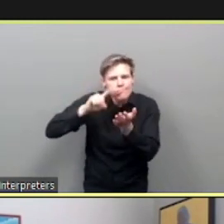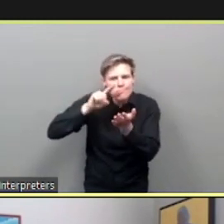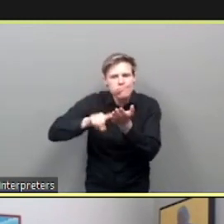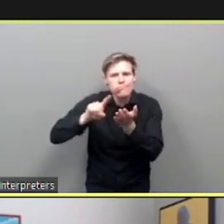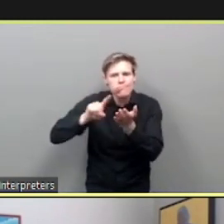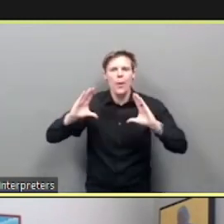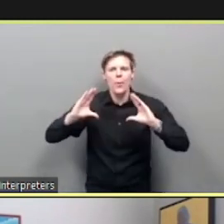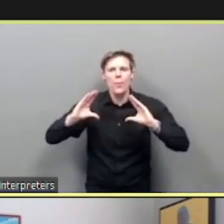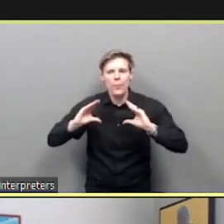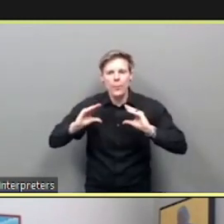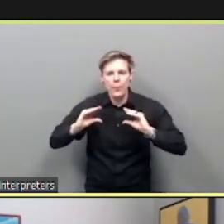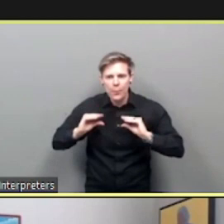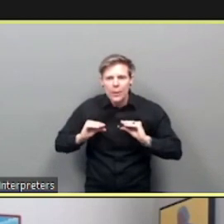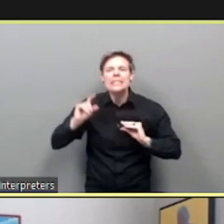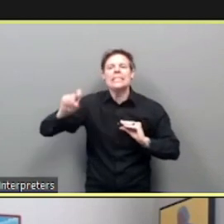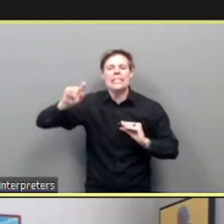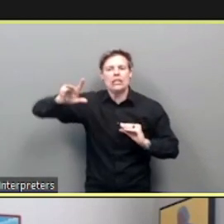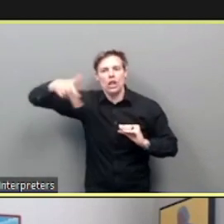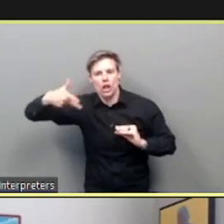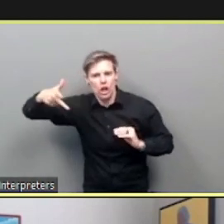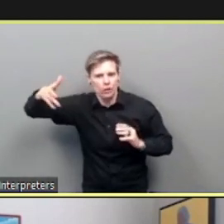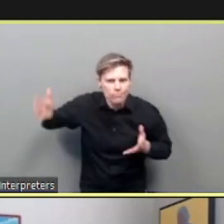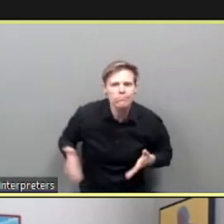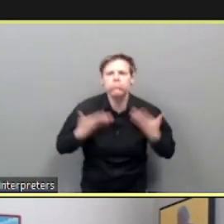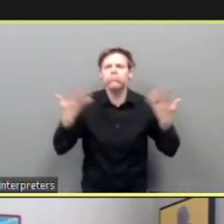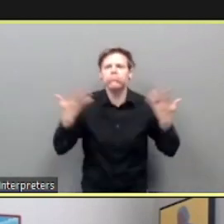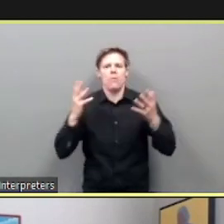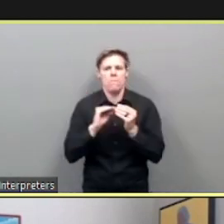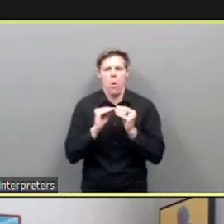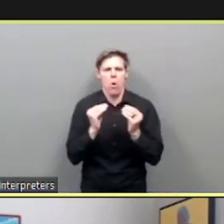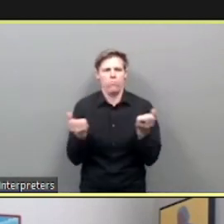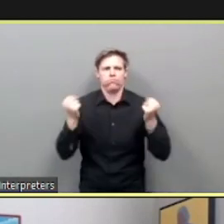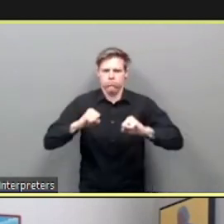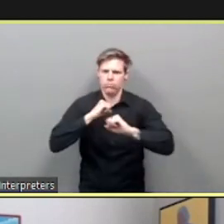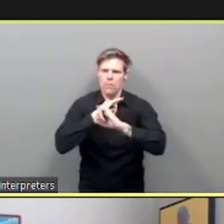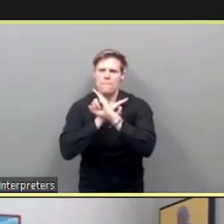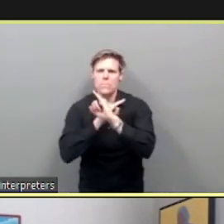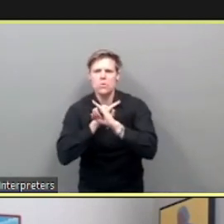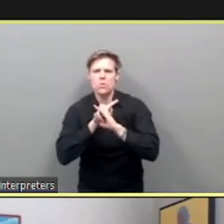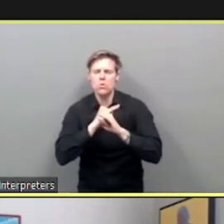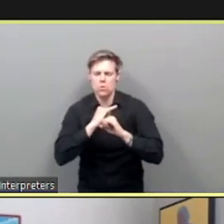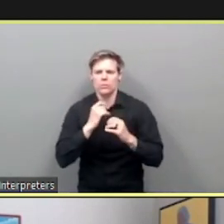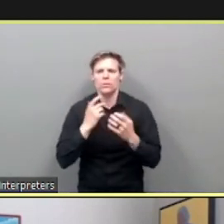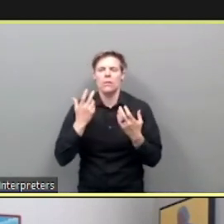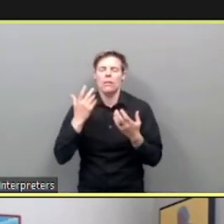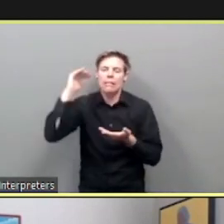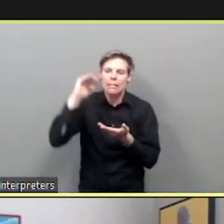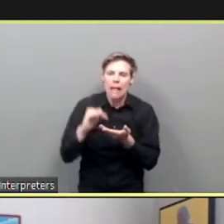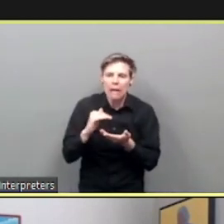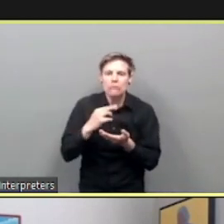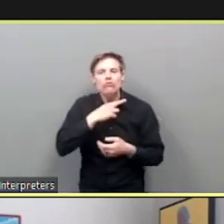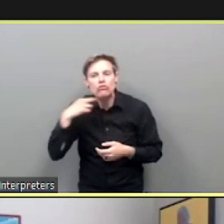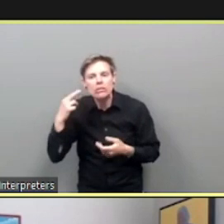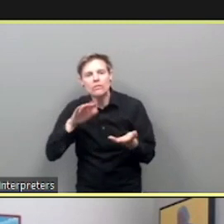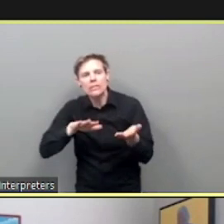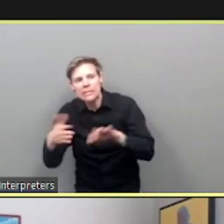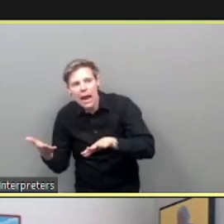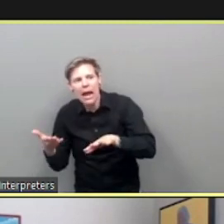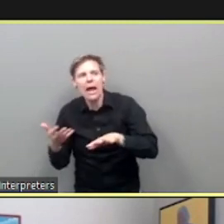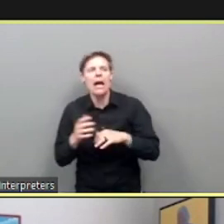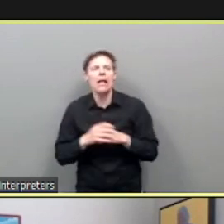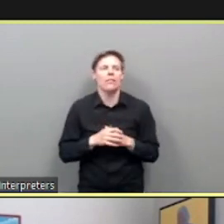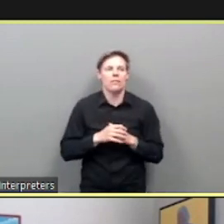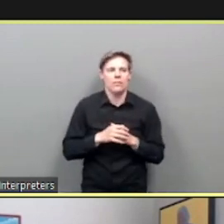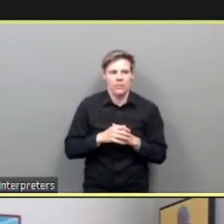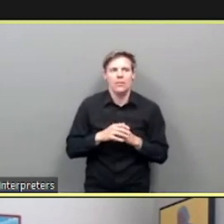against severe infection and death. And so those are people who are immune compromised, you're less likely to mount an effective response, and that's